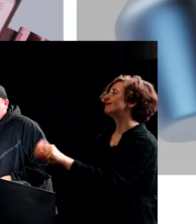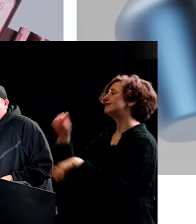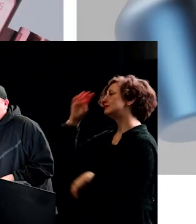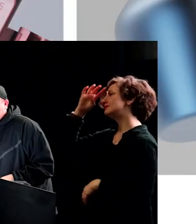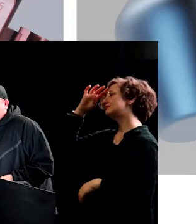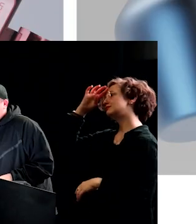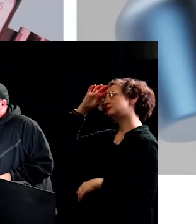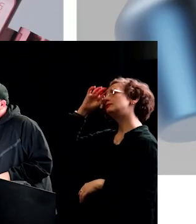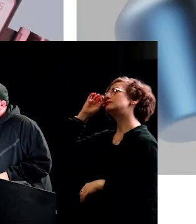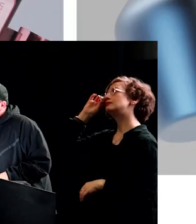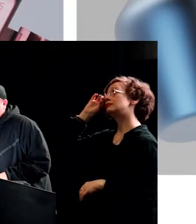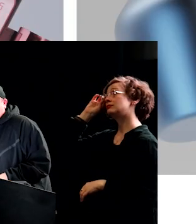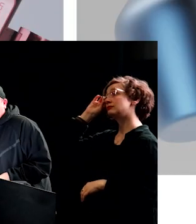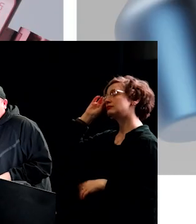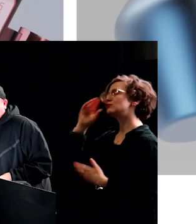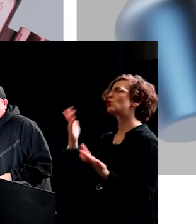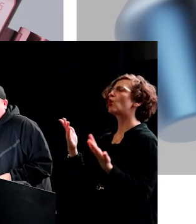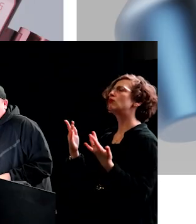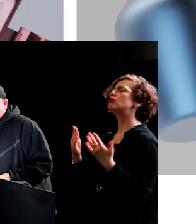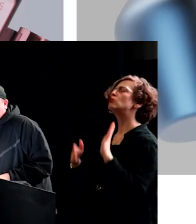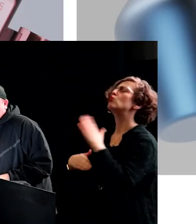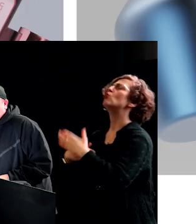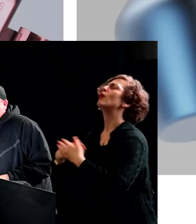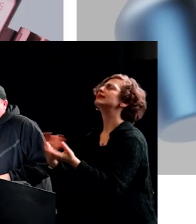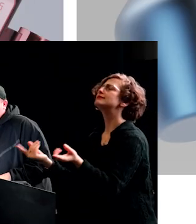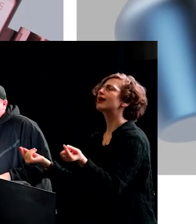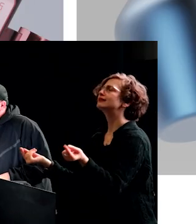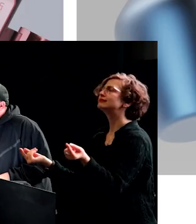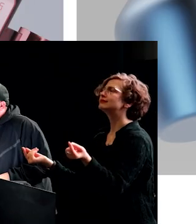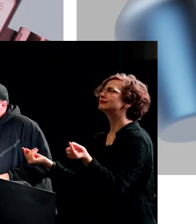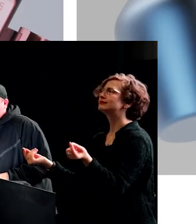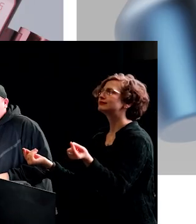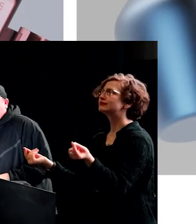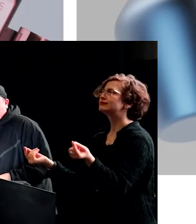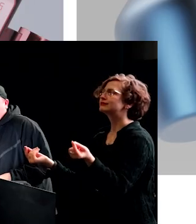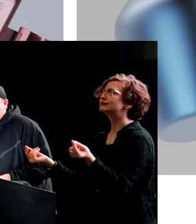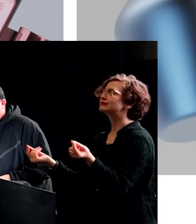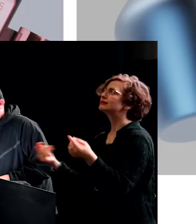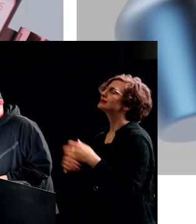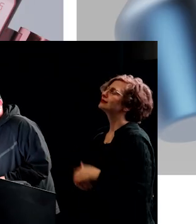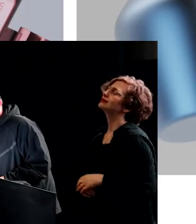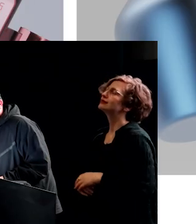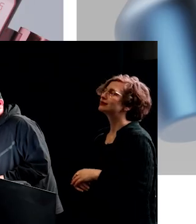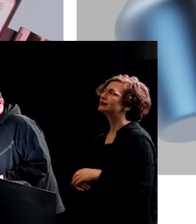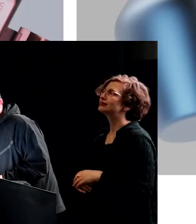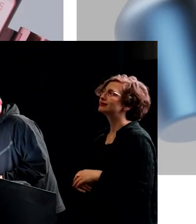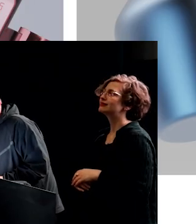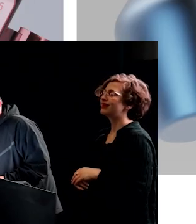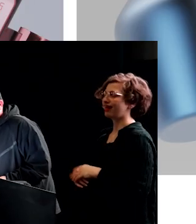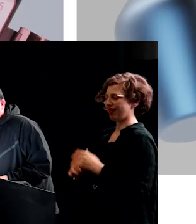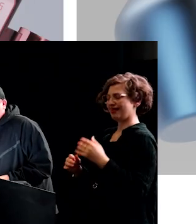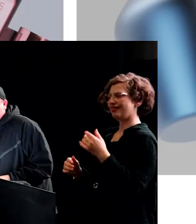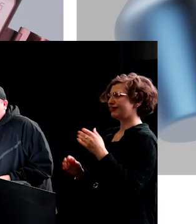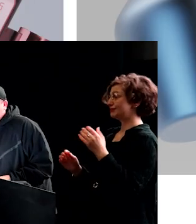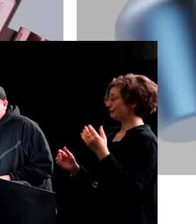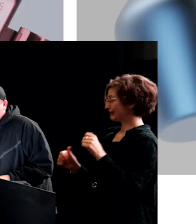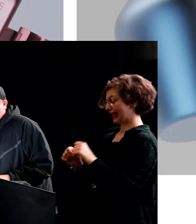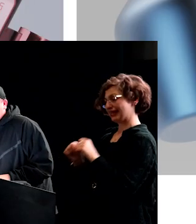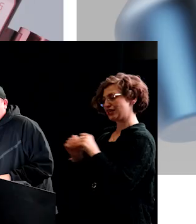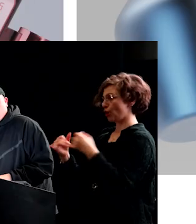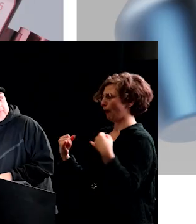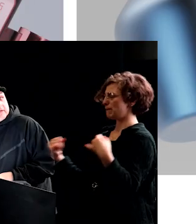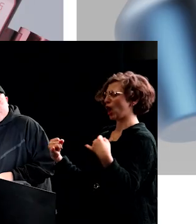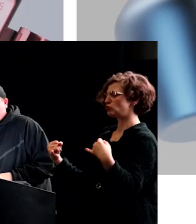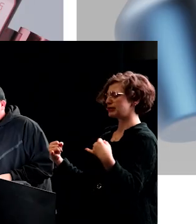to what's ahead. As I continue to push boundaries,